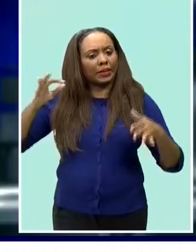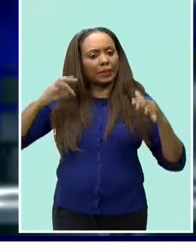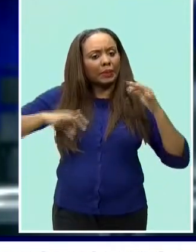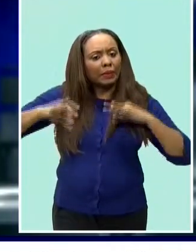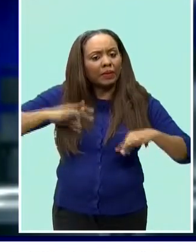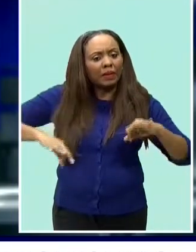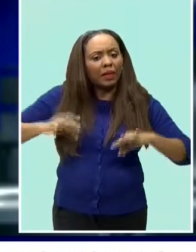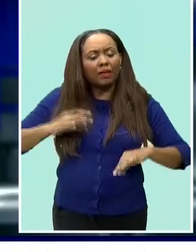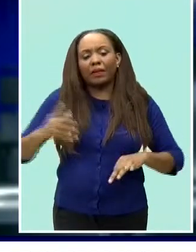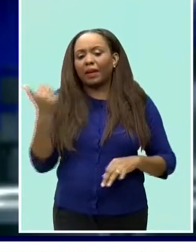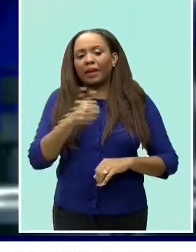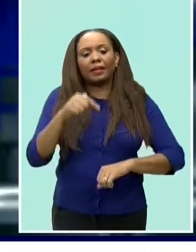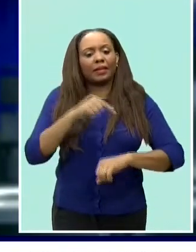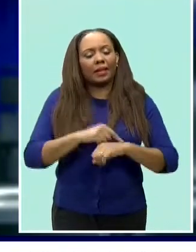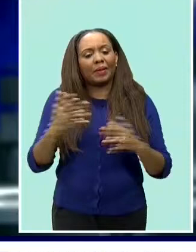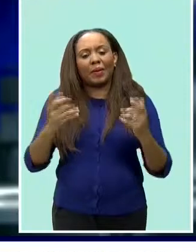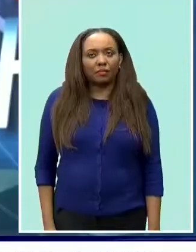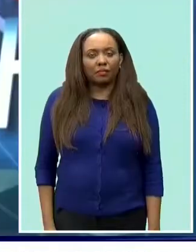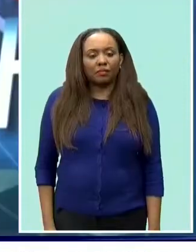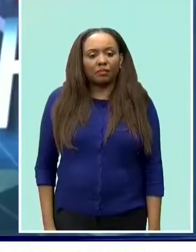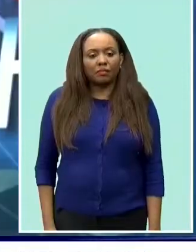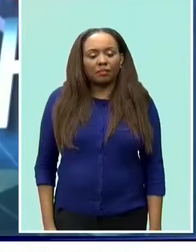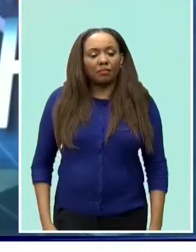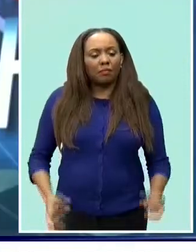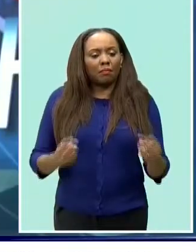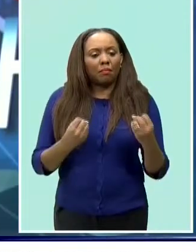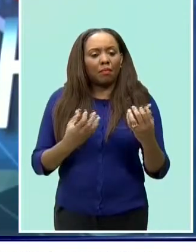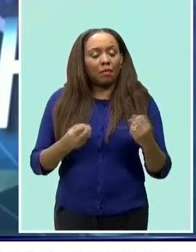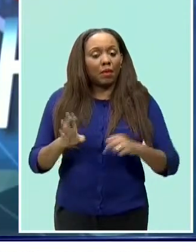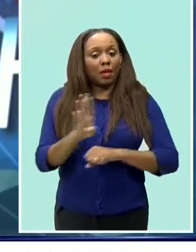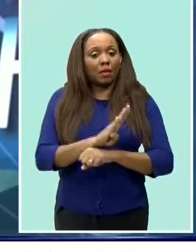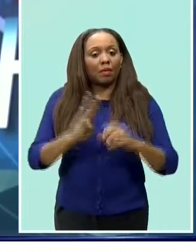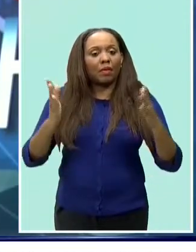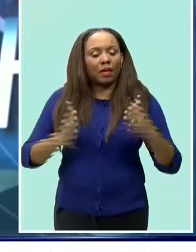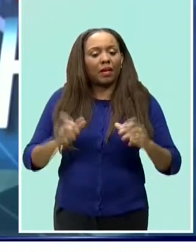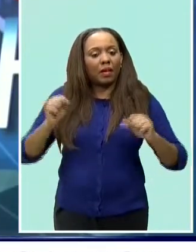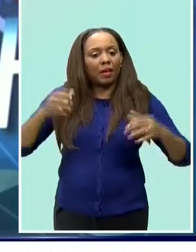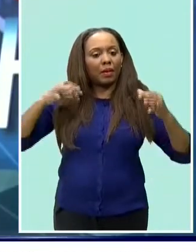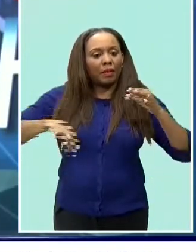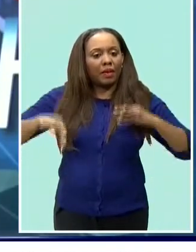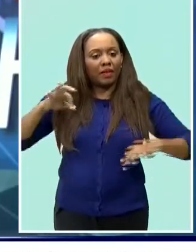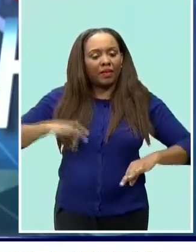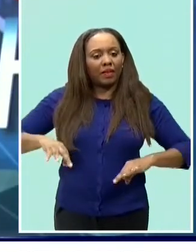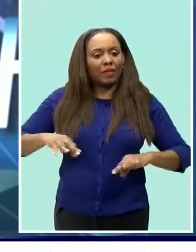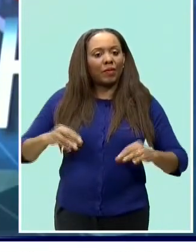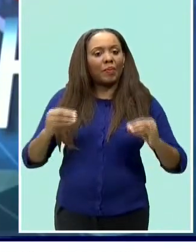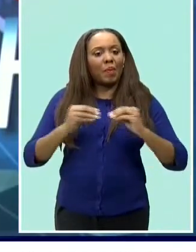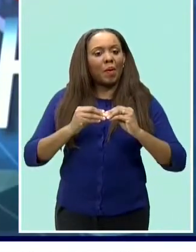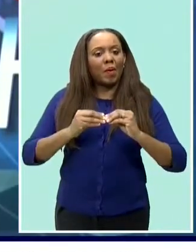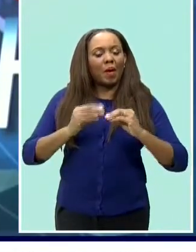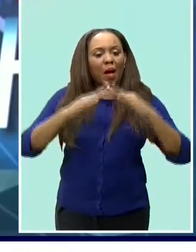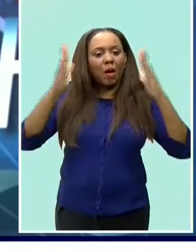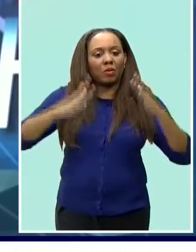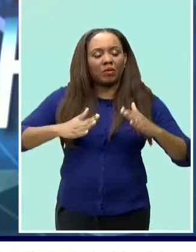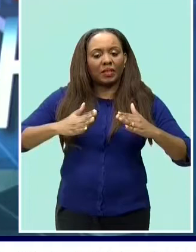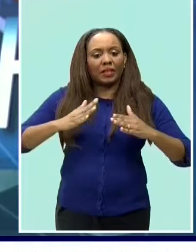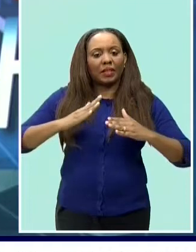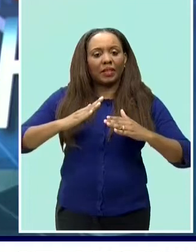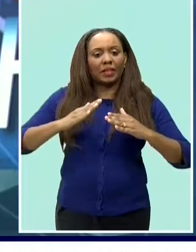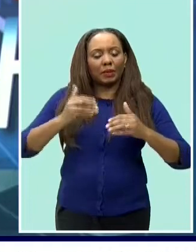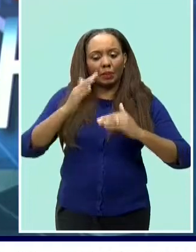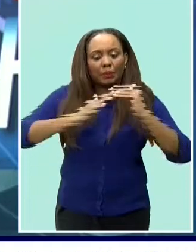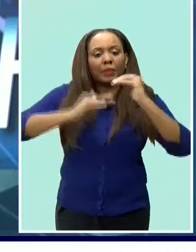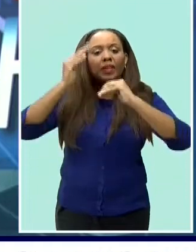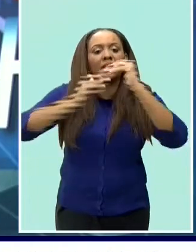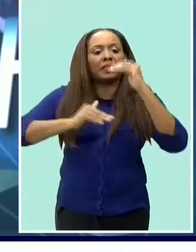at any hour of the day or night. Dozens of Barbadians stand to benefit from housing solutions planned for St. Lucie.